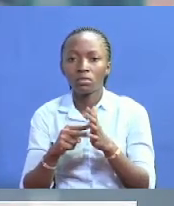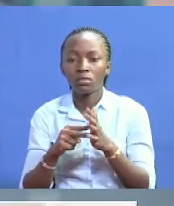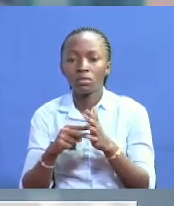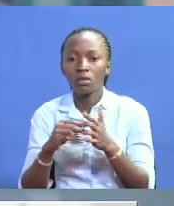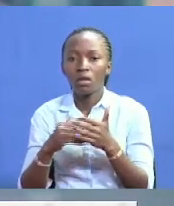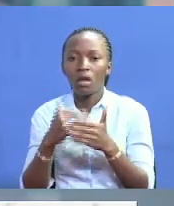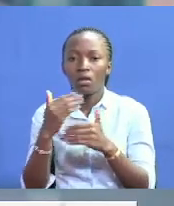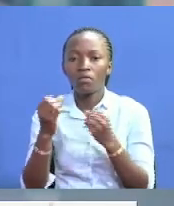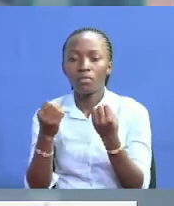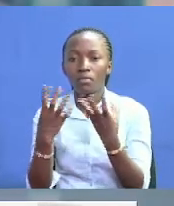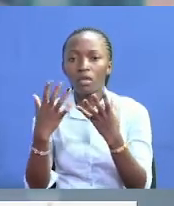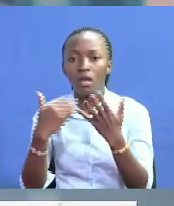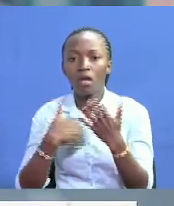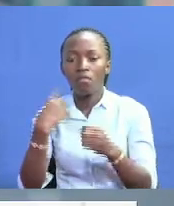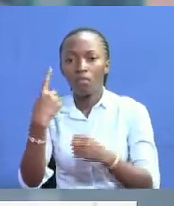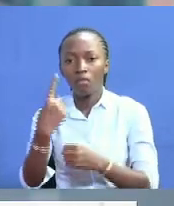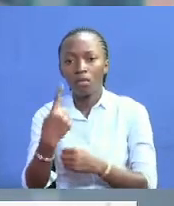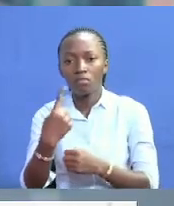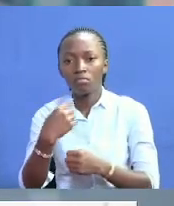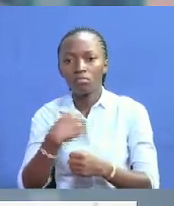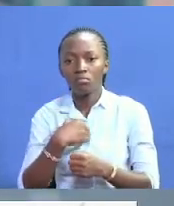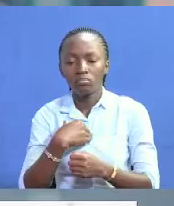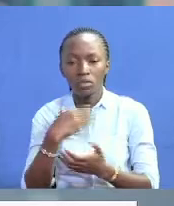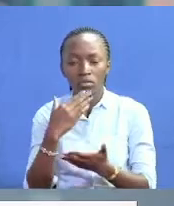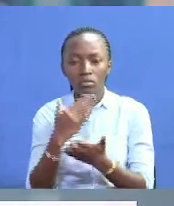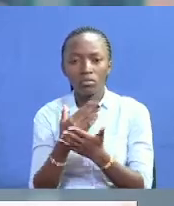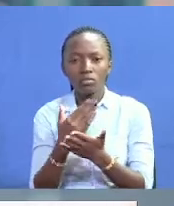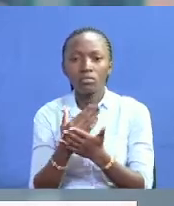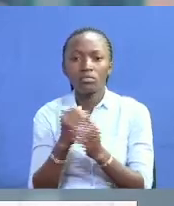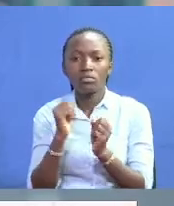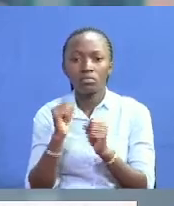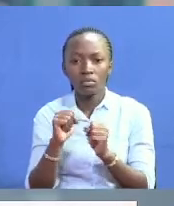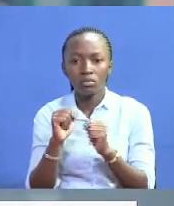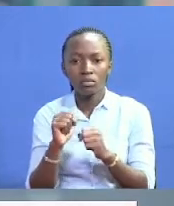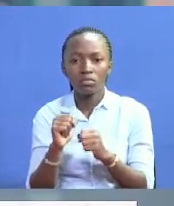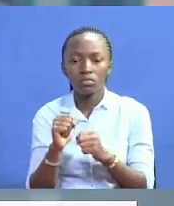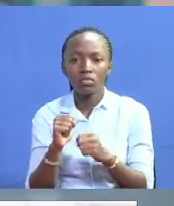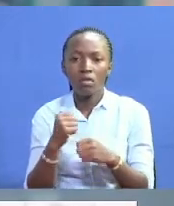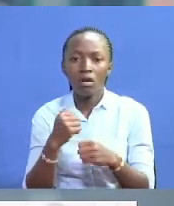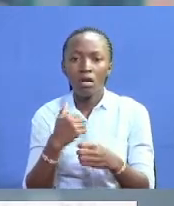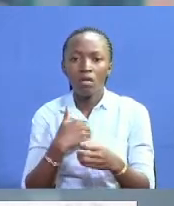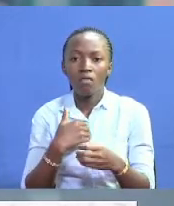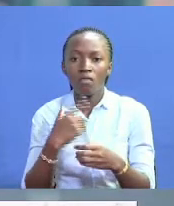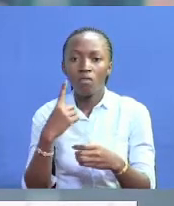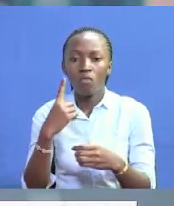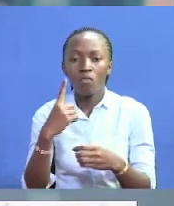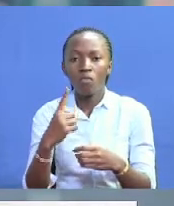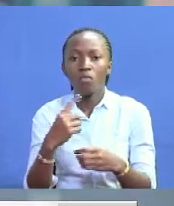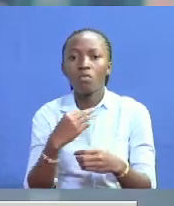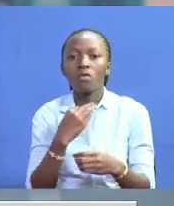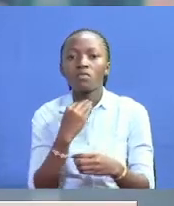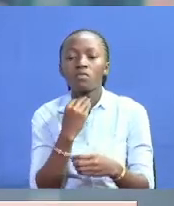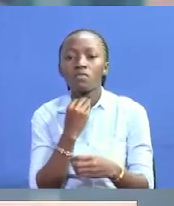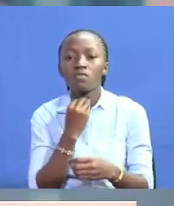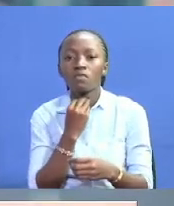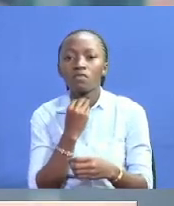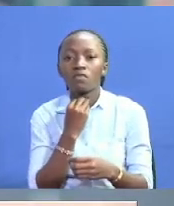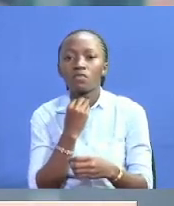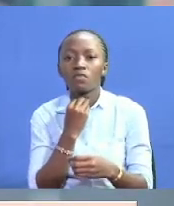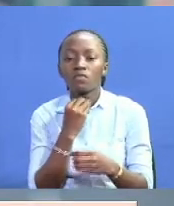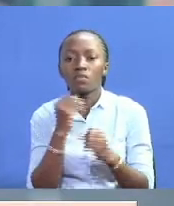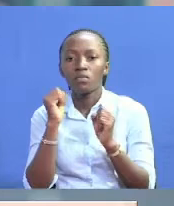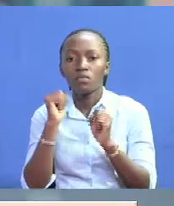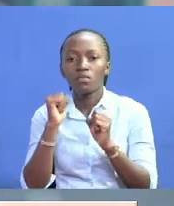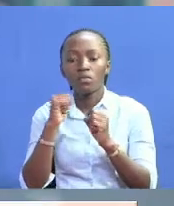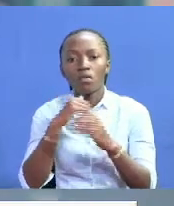one. I agree with what Harrison had actually said. It's that the very moment we come together is when we realize that all our problems, all